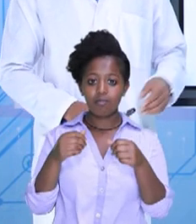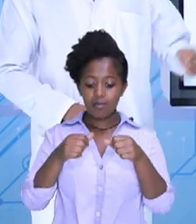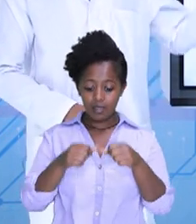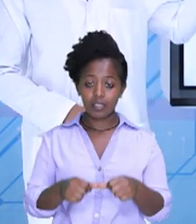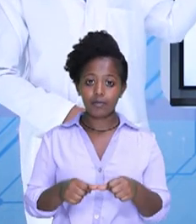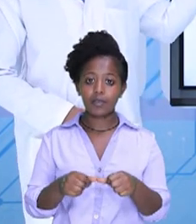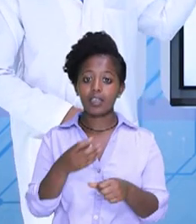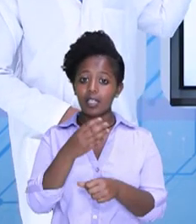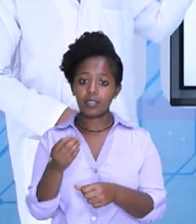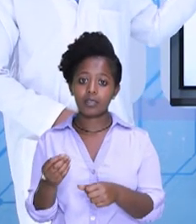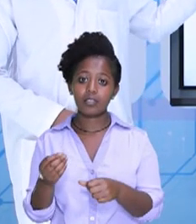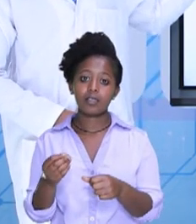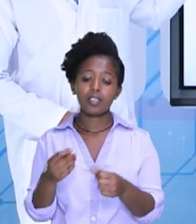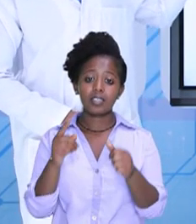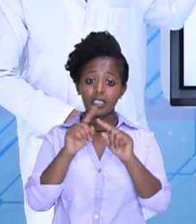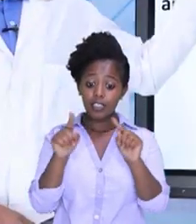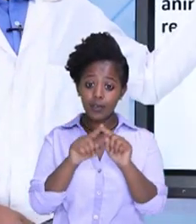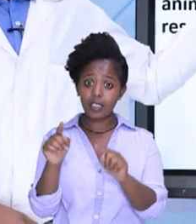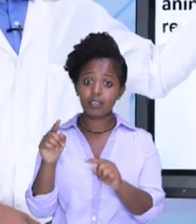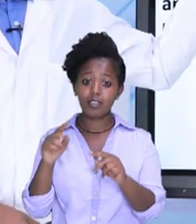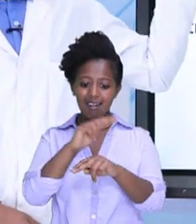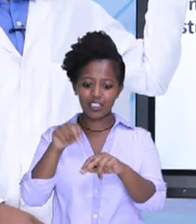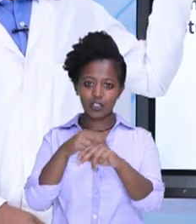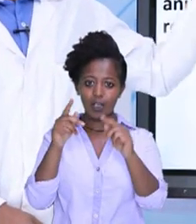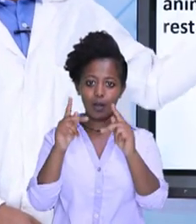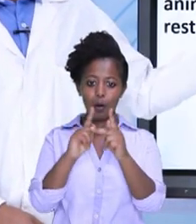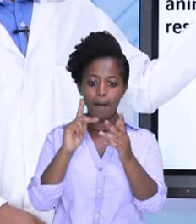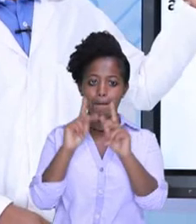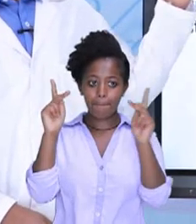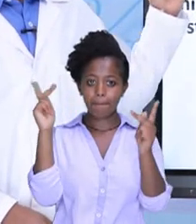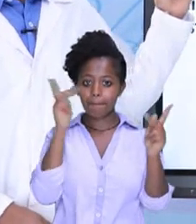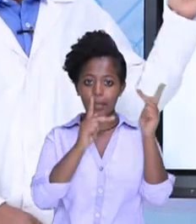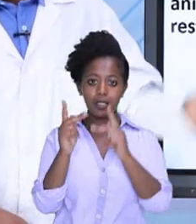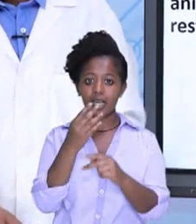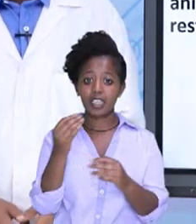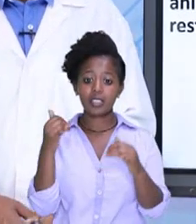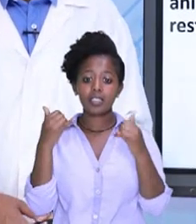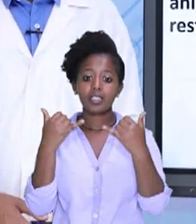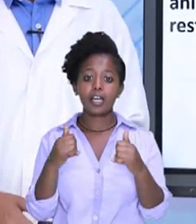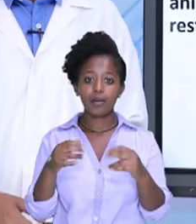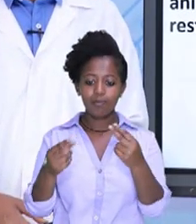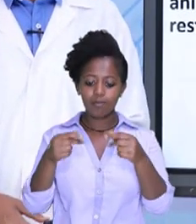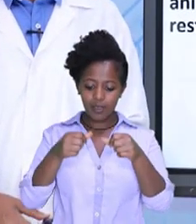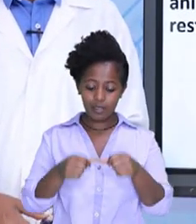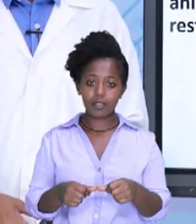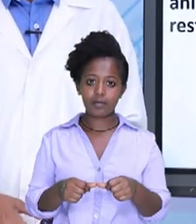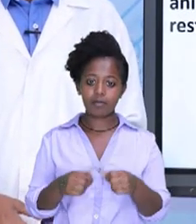Students, do you know the difference between national park, game reserve, and sanctuaries?